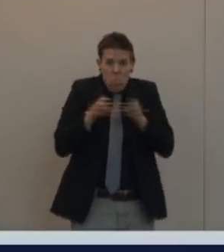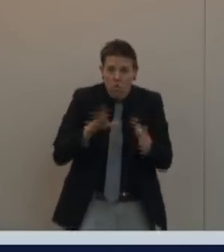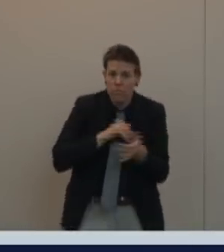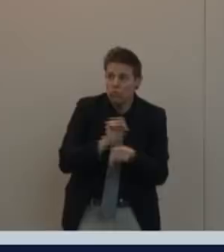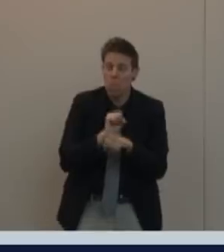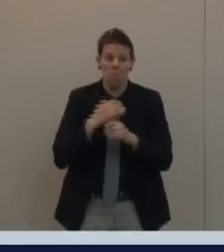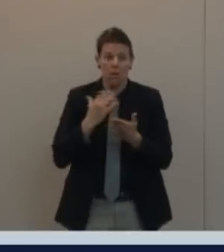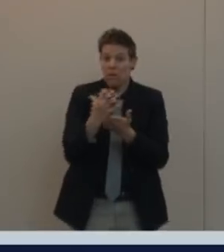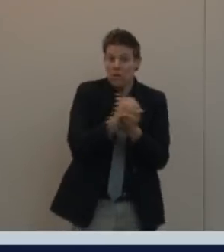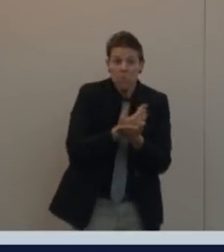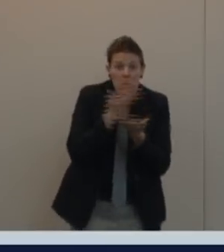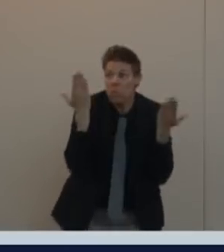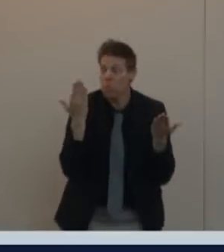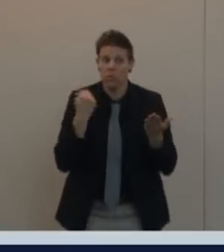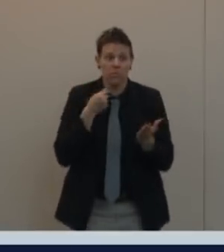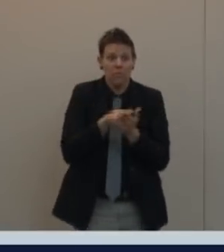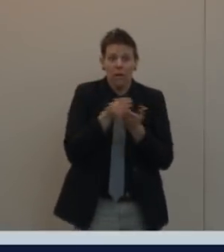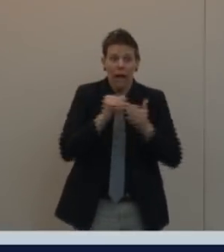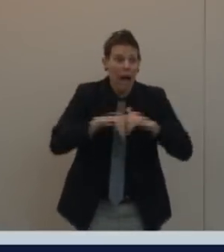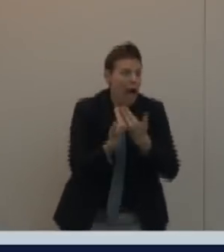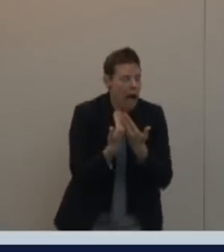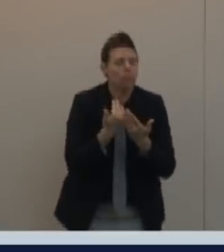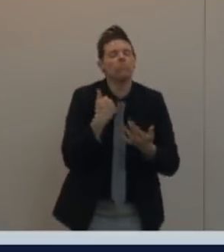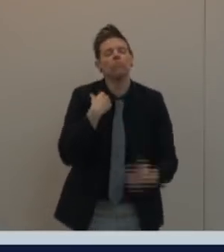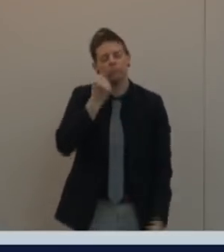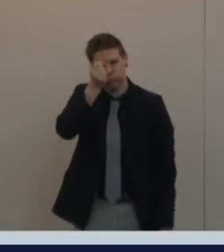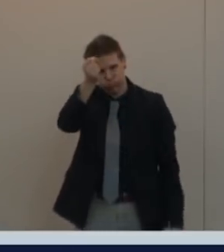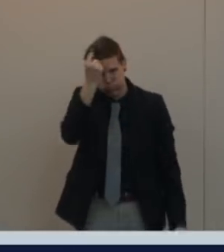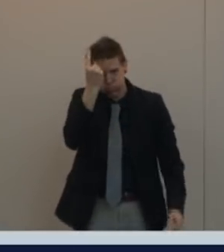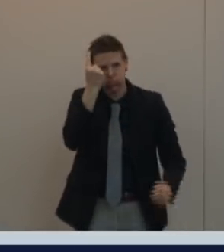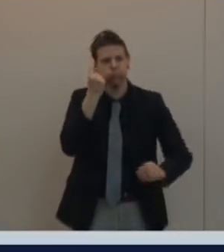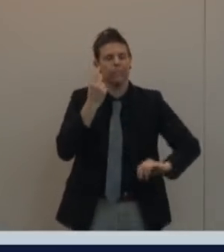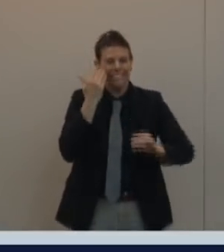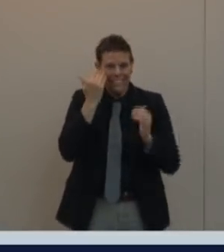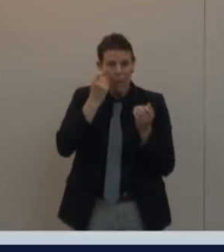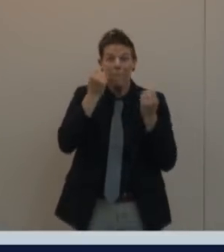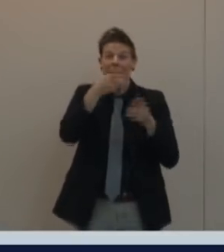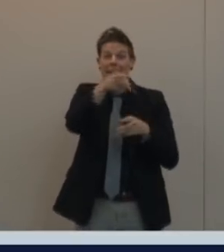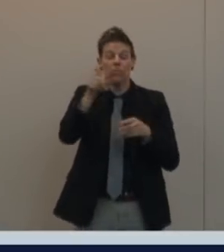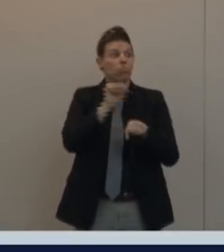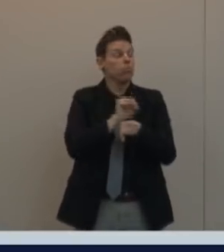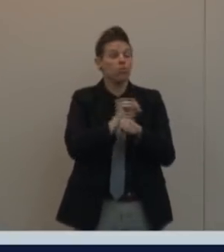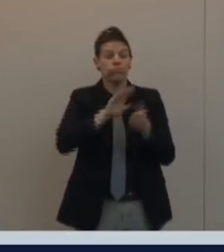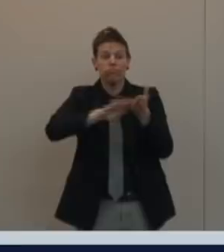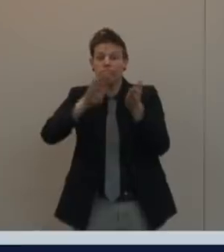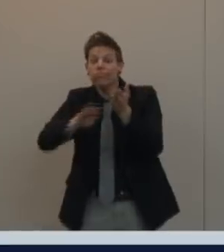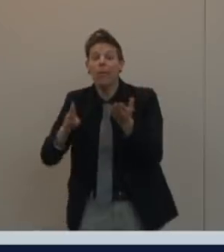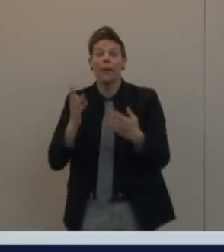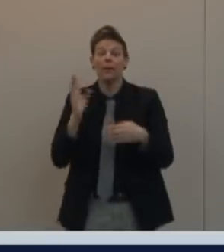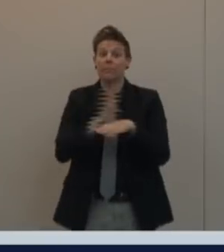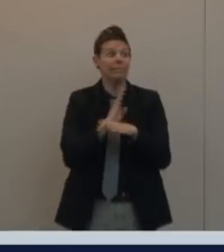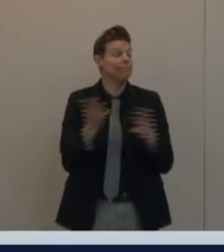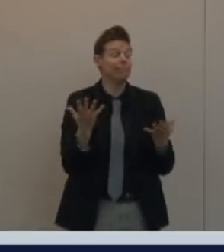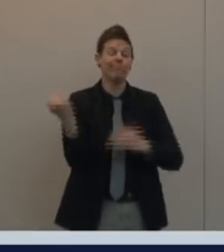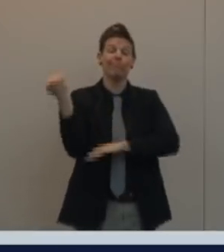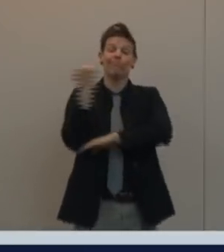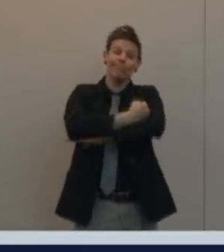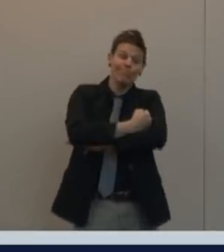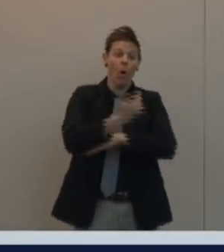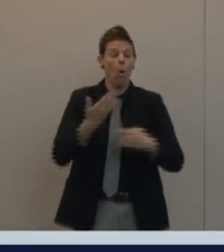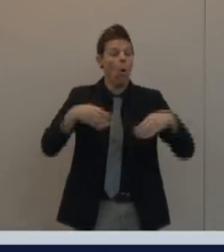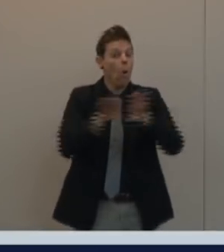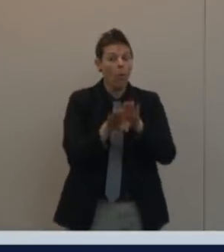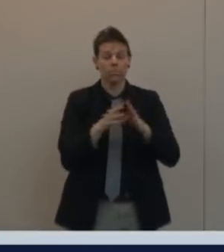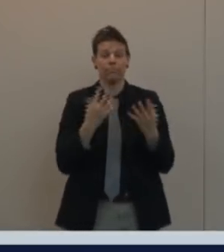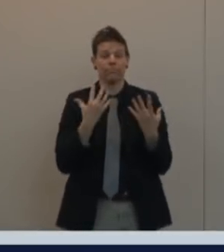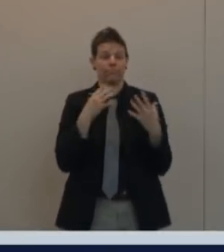benefits, and we're continuing to see numbers of individuals laid off and businesses shut their doors. So we're working diligently to make sure that we can do